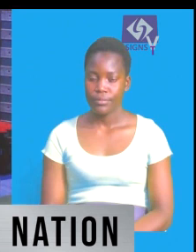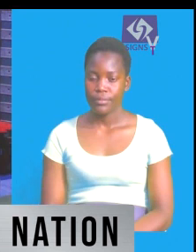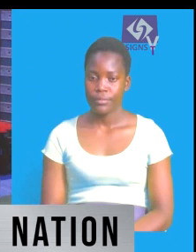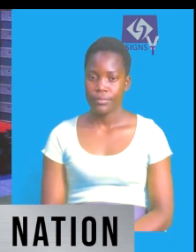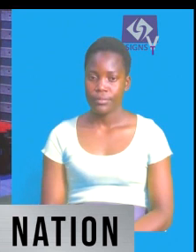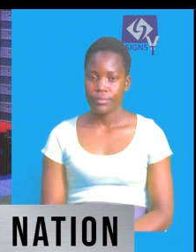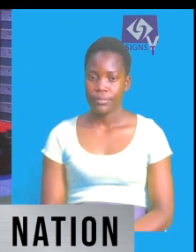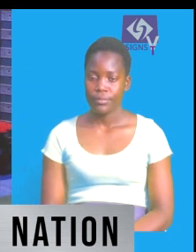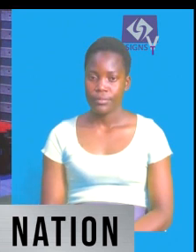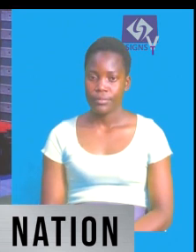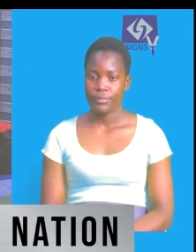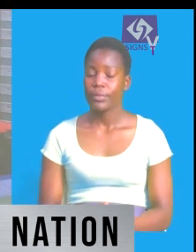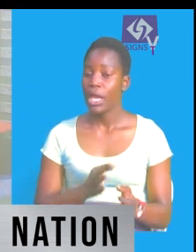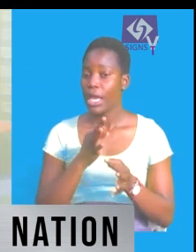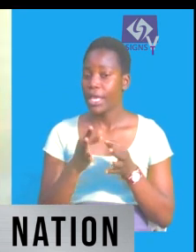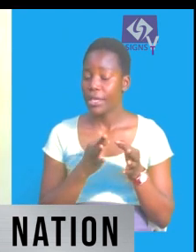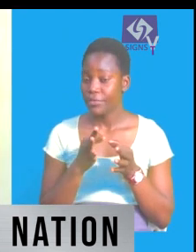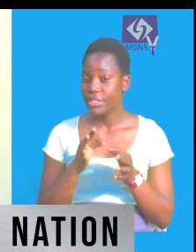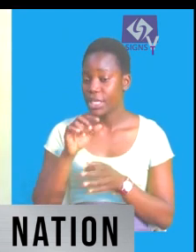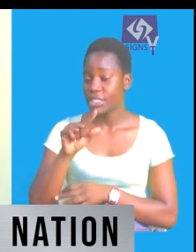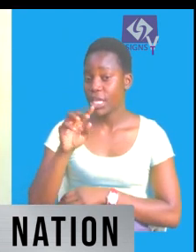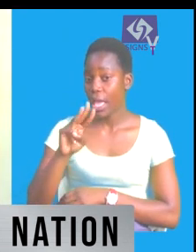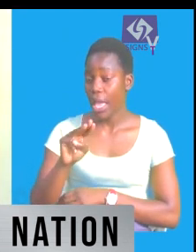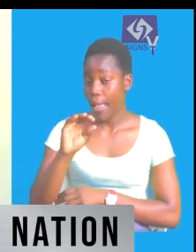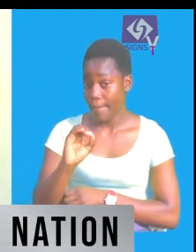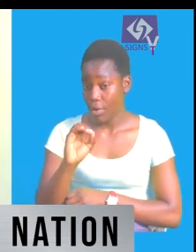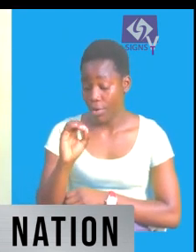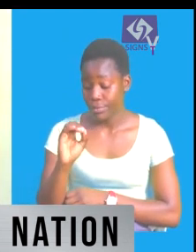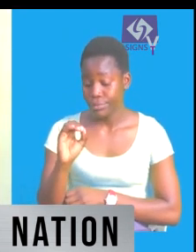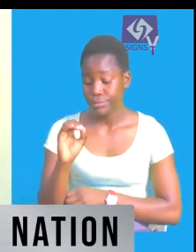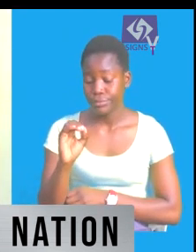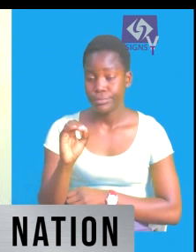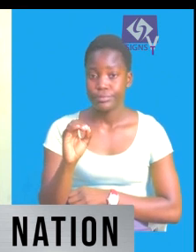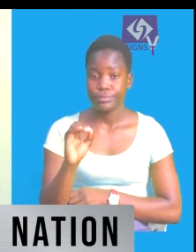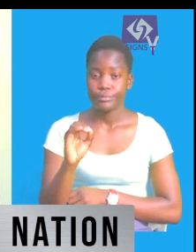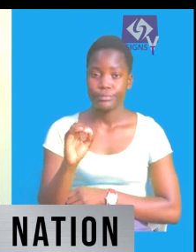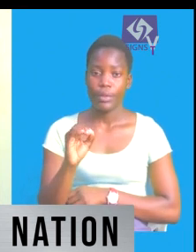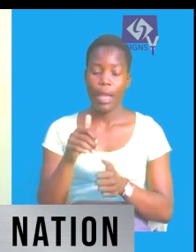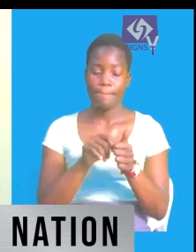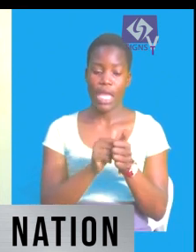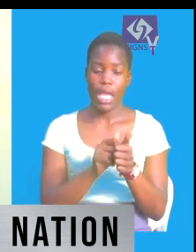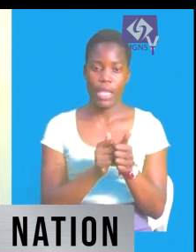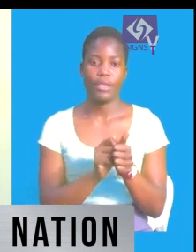If it's the genetically modified maize,